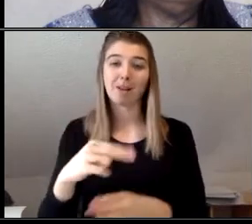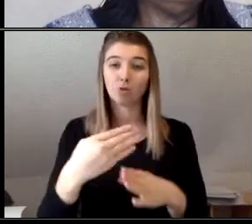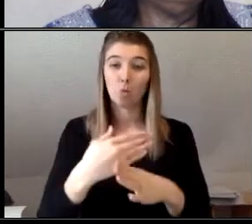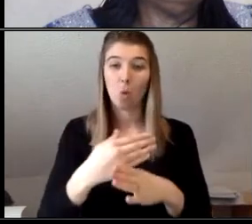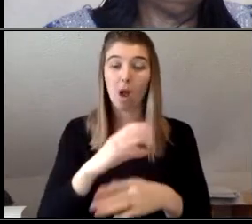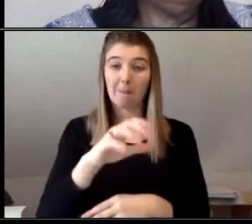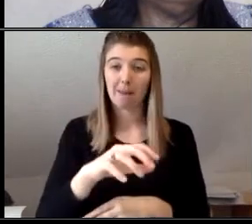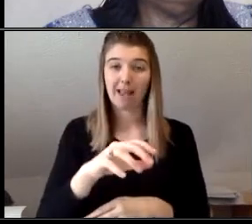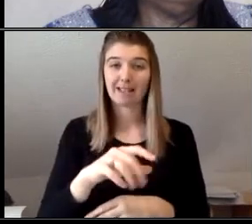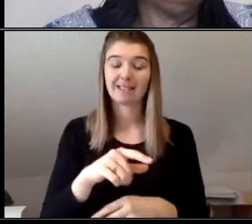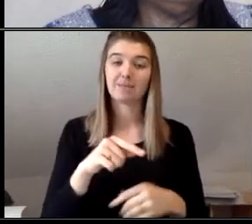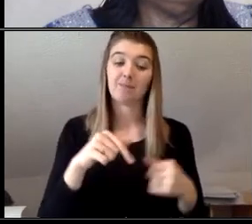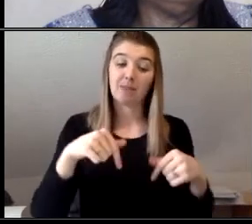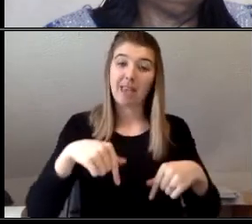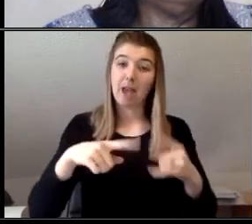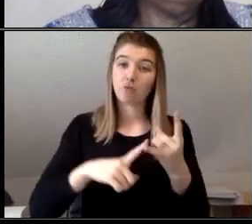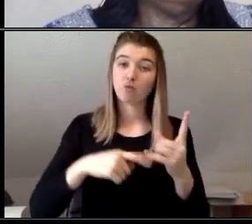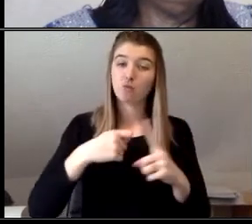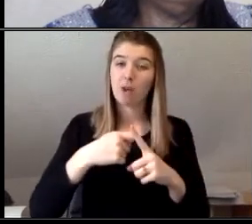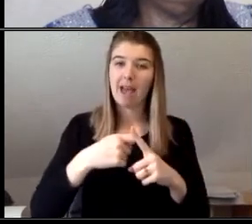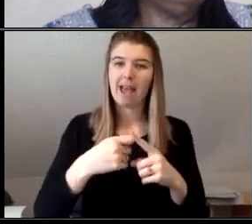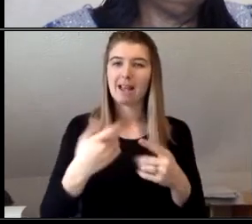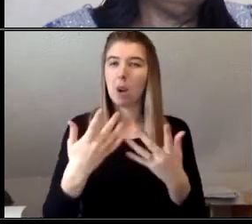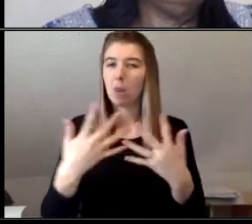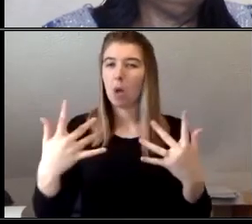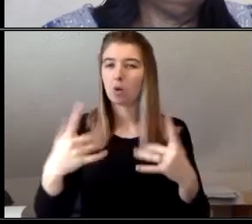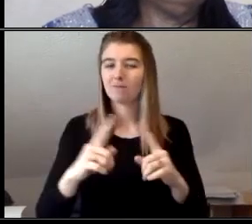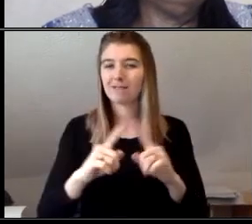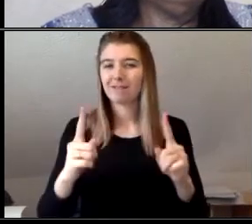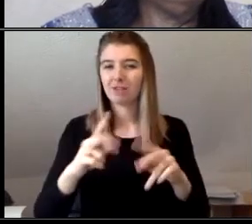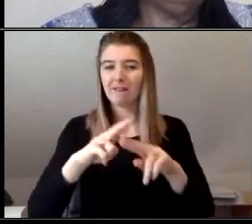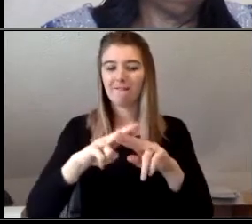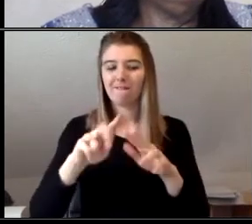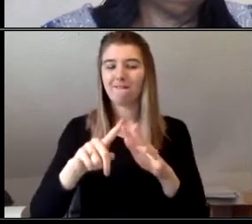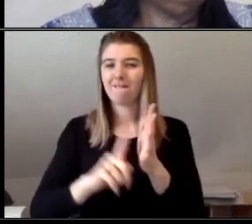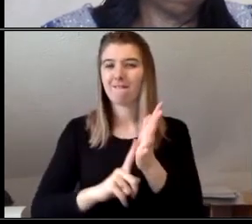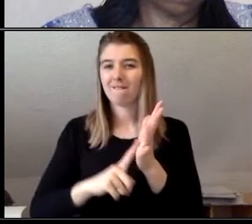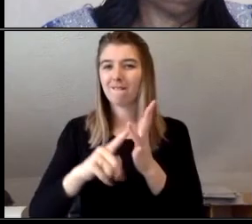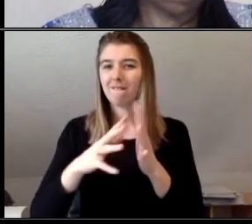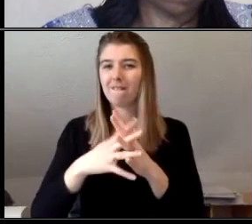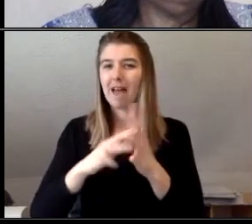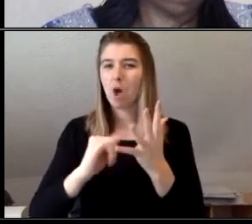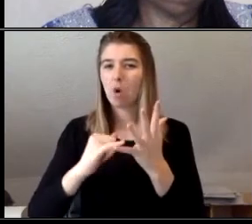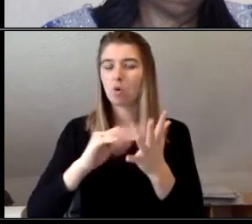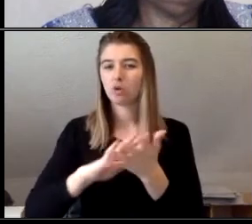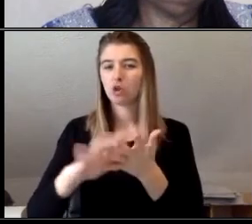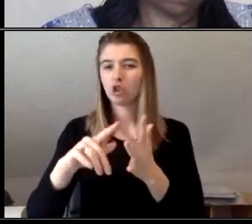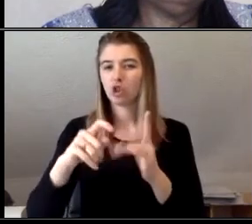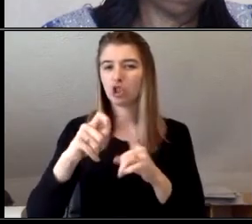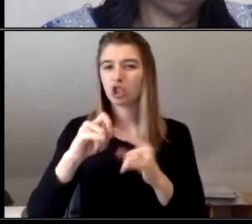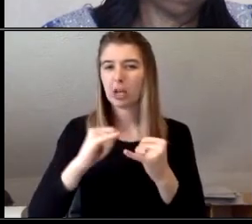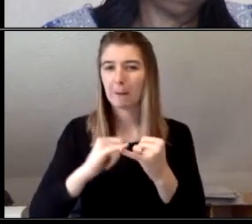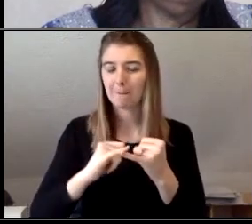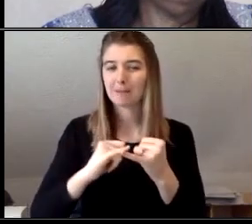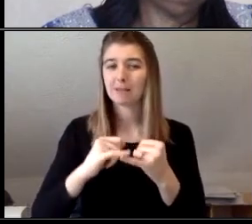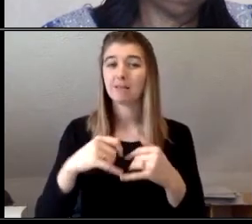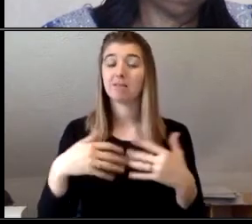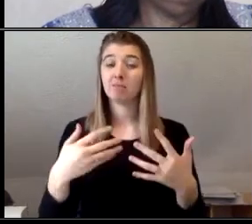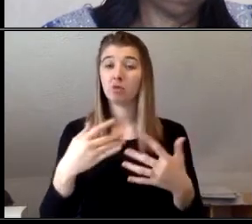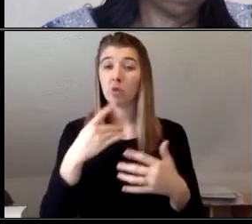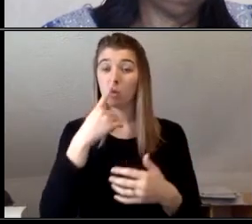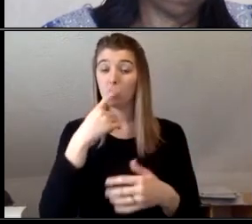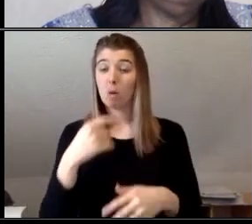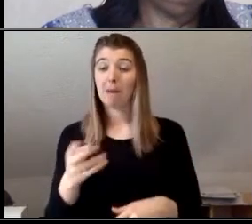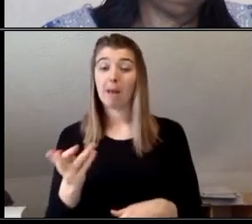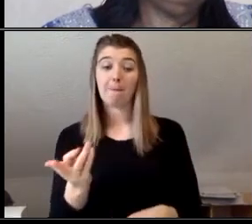Daphne Jackson Fellowship is one that does this. I know other learned societies offer these kinds of fellowships. And it's not just returning to a job, it's